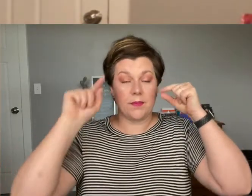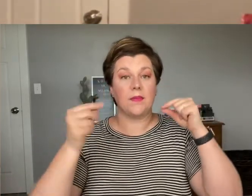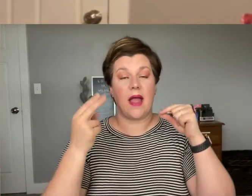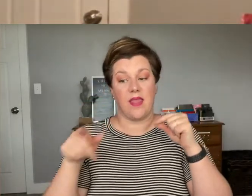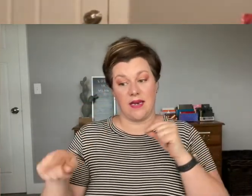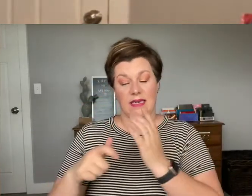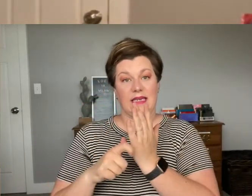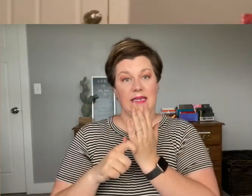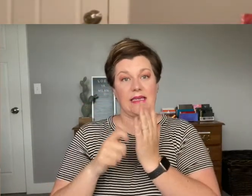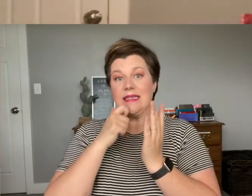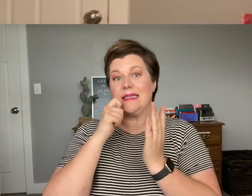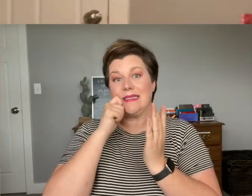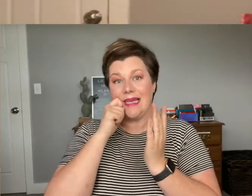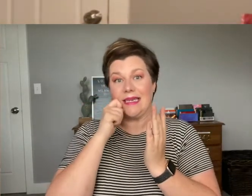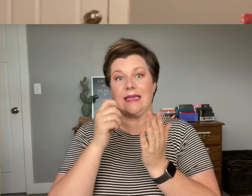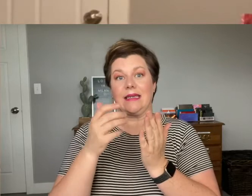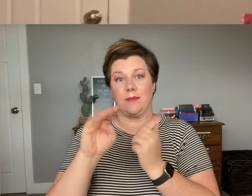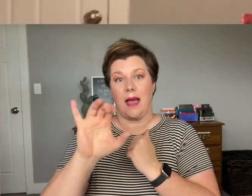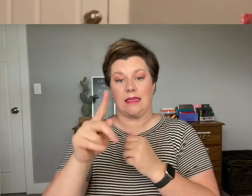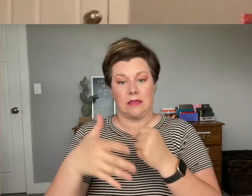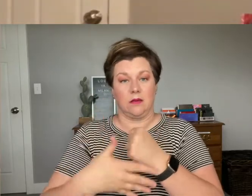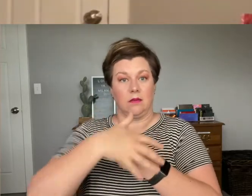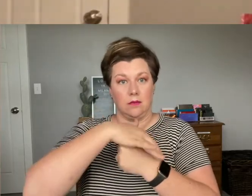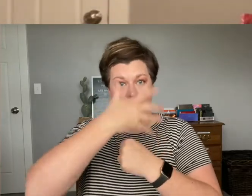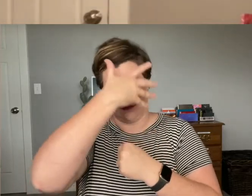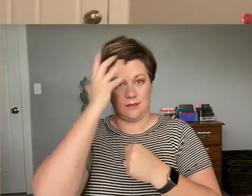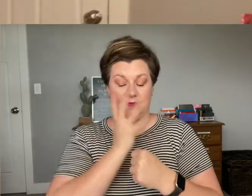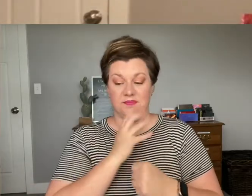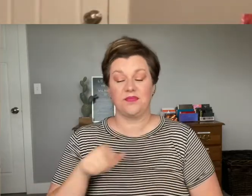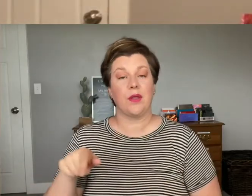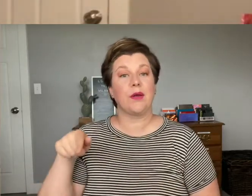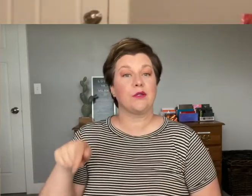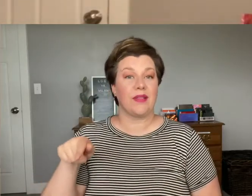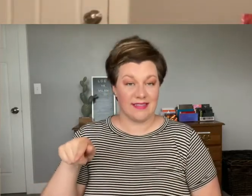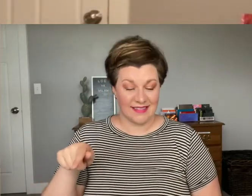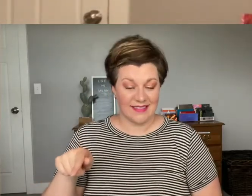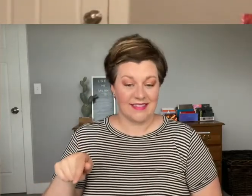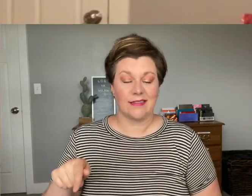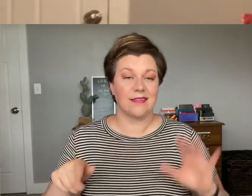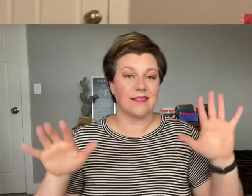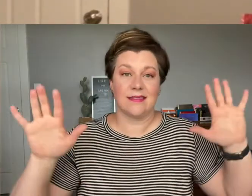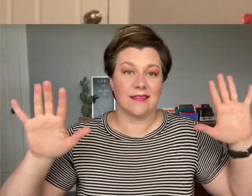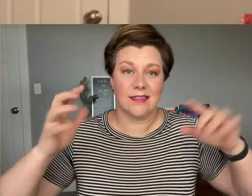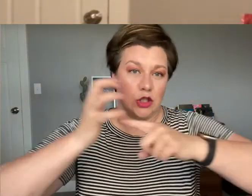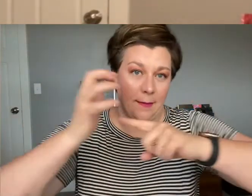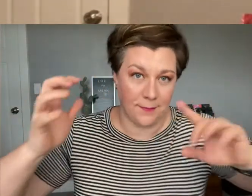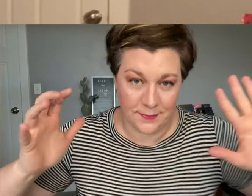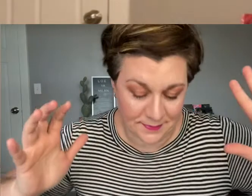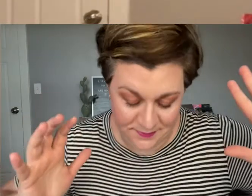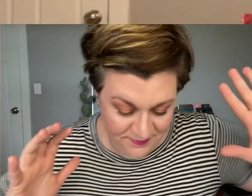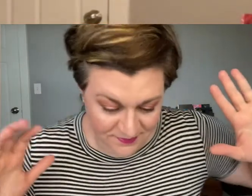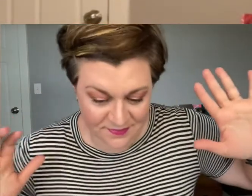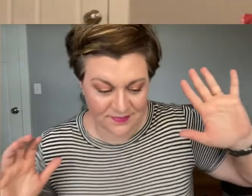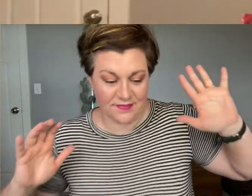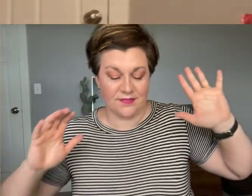and then I will put one of these skin masks over the top. These skin masks are the absolute,